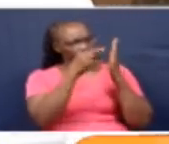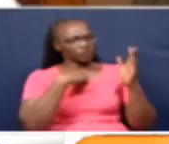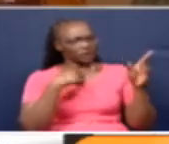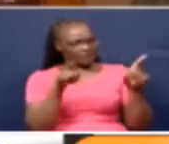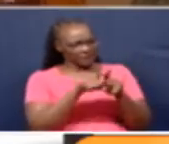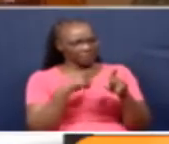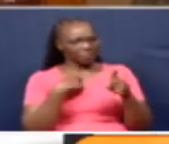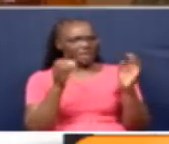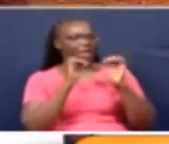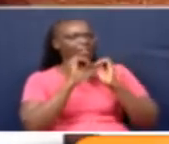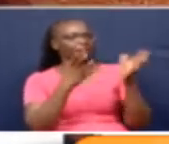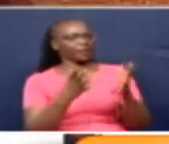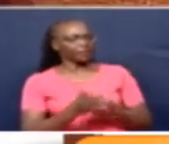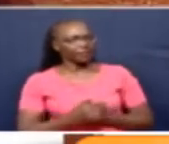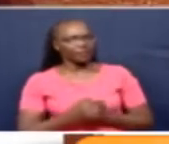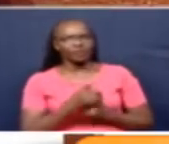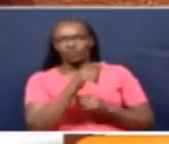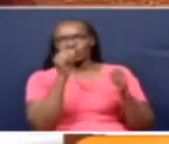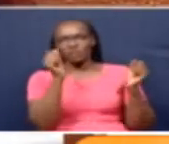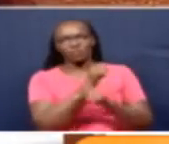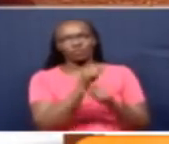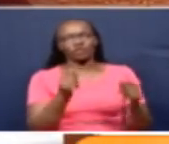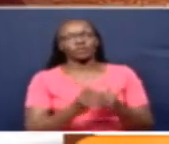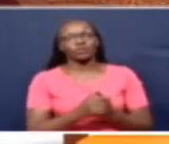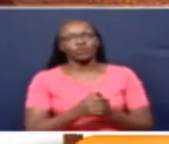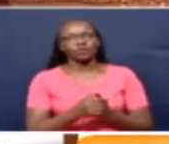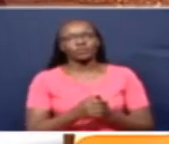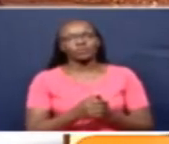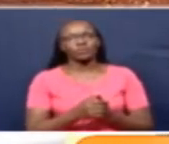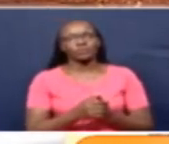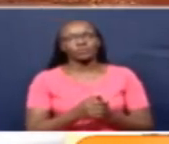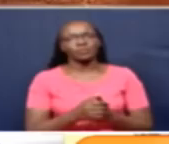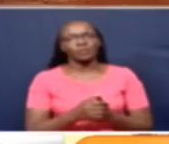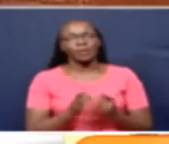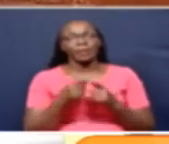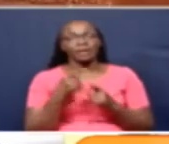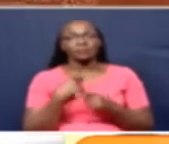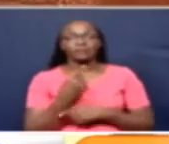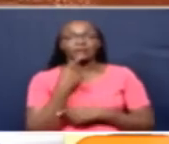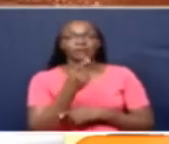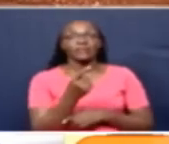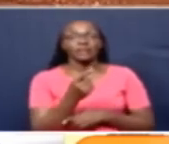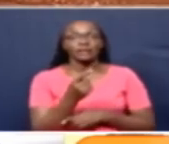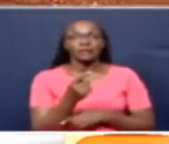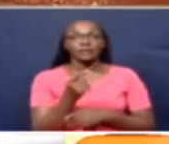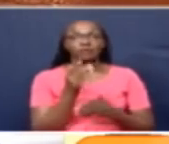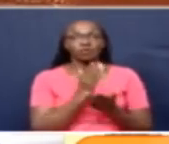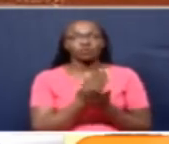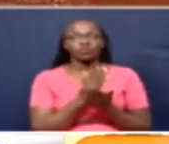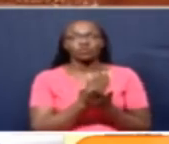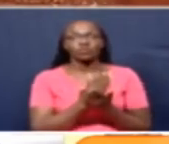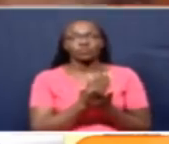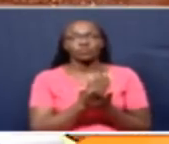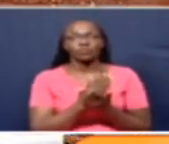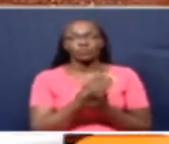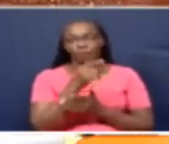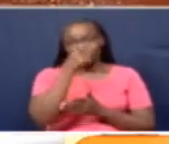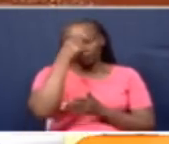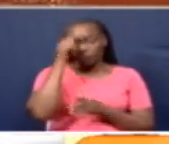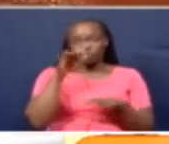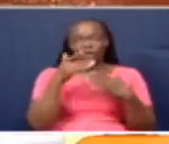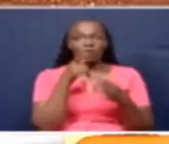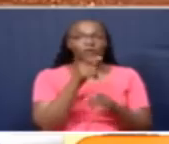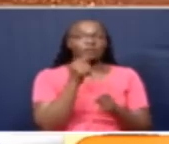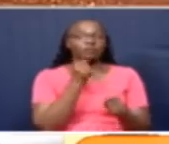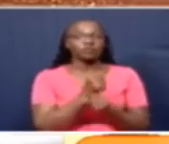Oh, you got to be a legend. But anyway, I had lunch and I told him. I said, Mayor McCabe and Belafonte heard that song. Because the way they did it,